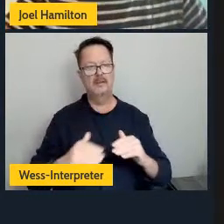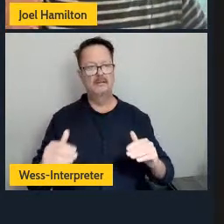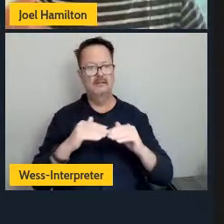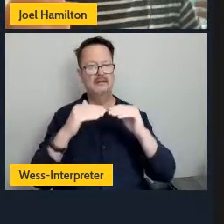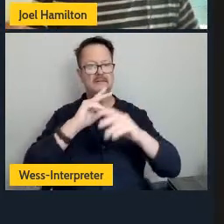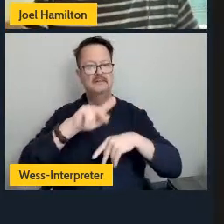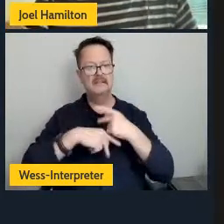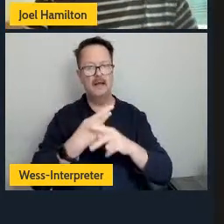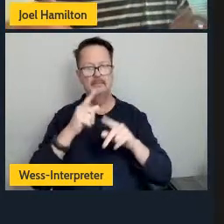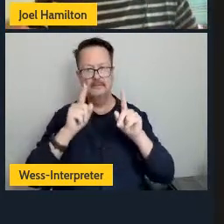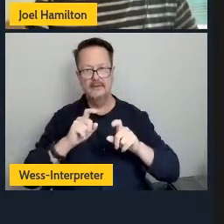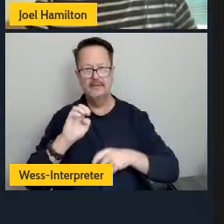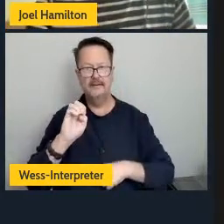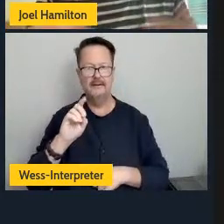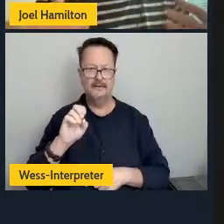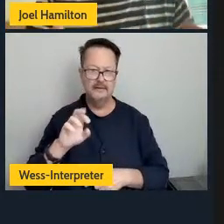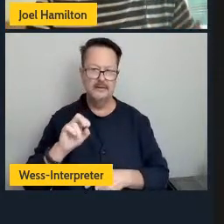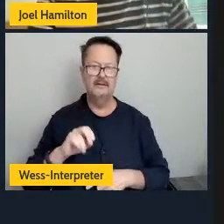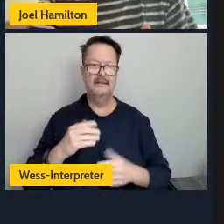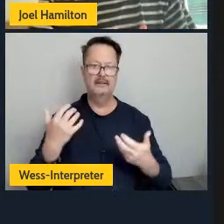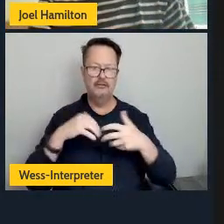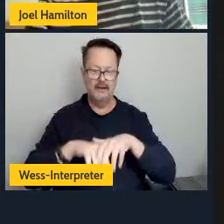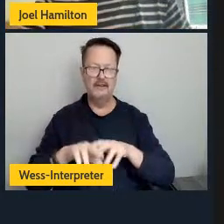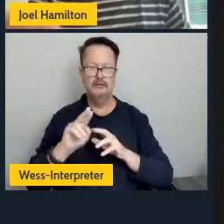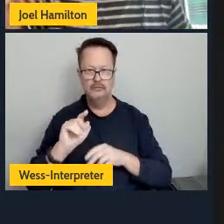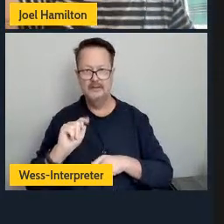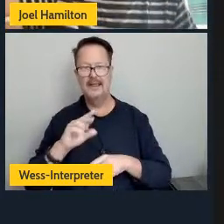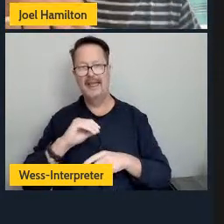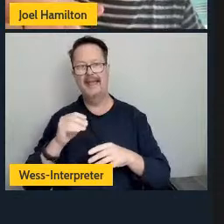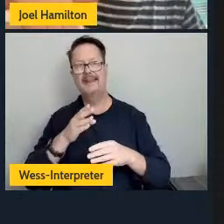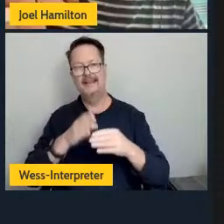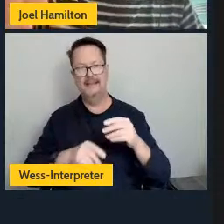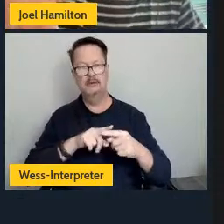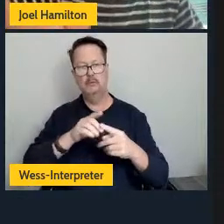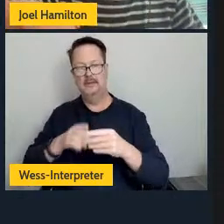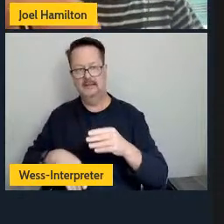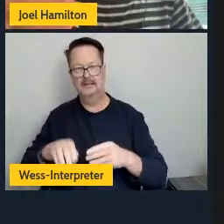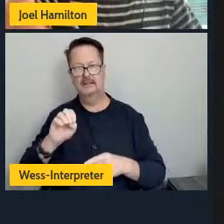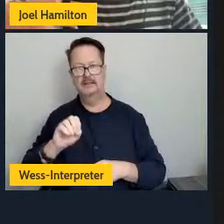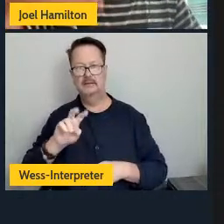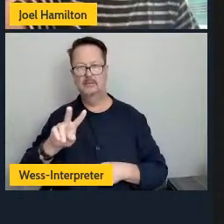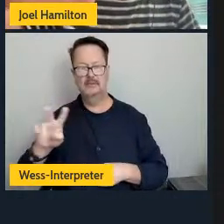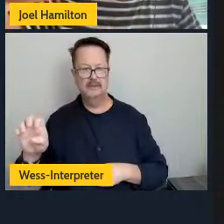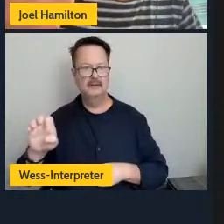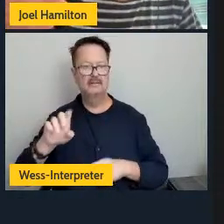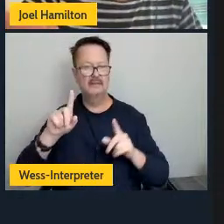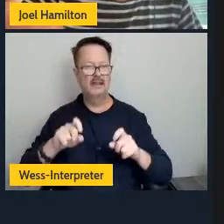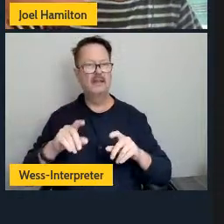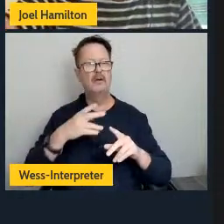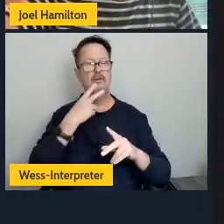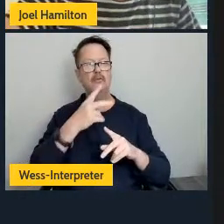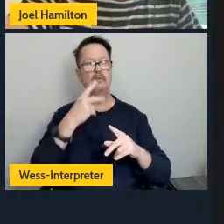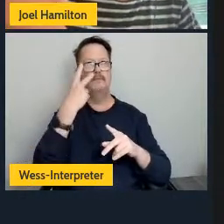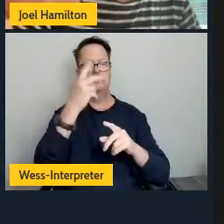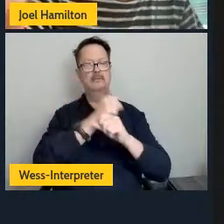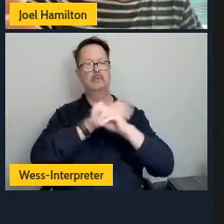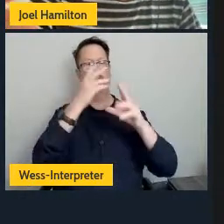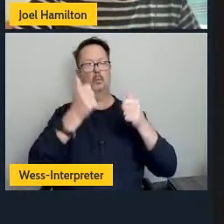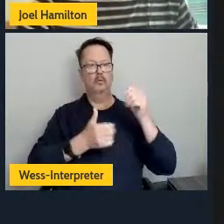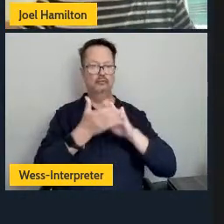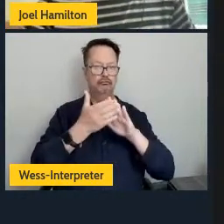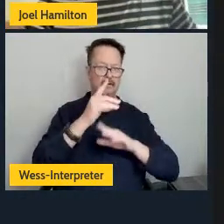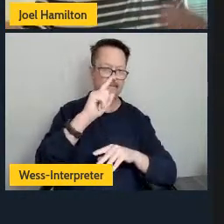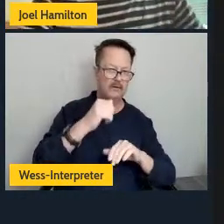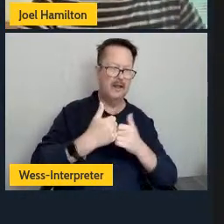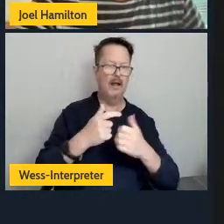types of testing: unit tests, integration tests, and end-to-end tests. And it's a nice visual because it describes sort of which ones you'd run first, and also how long they